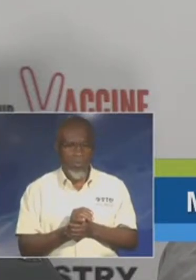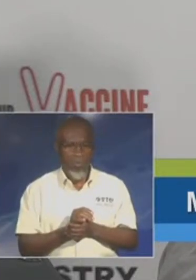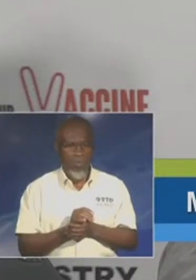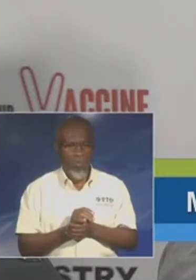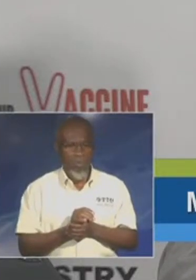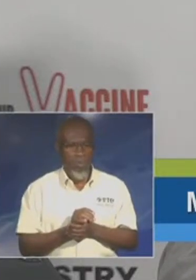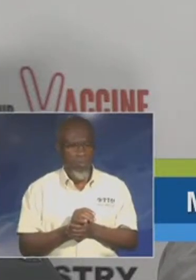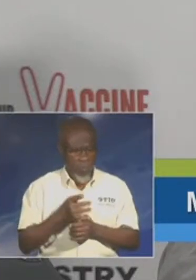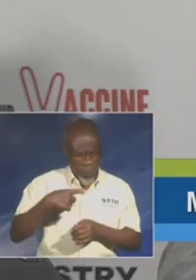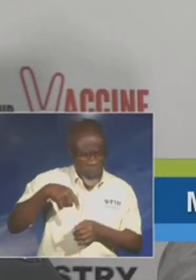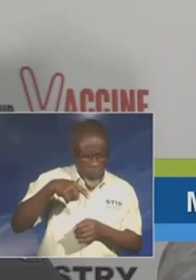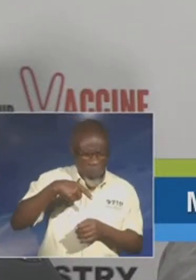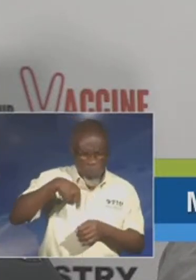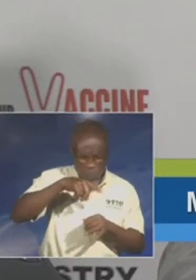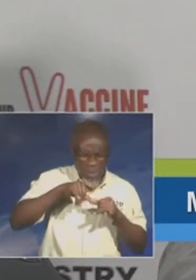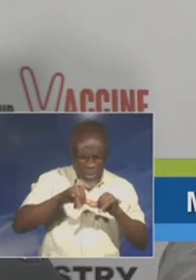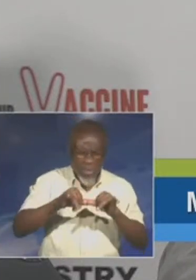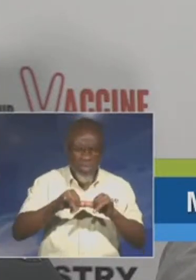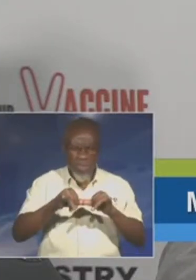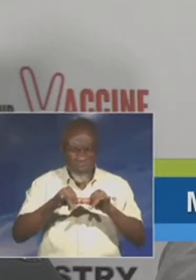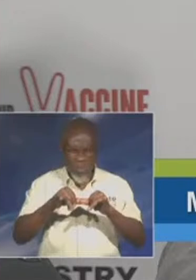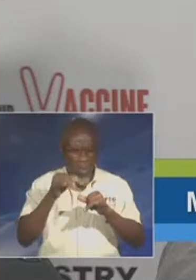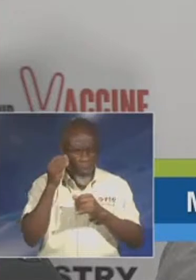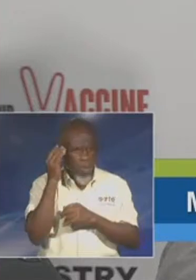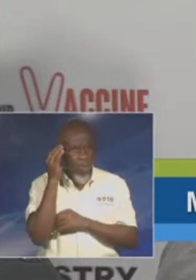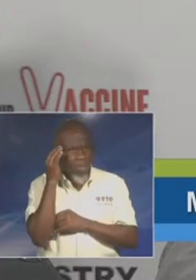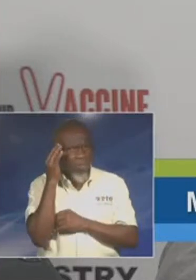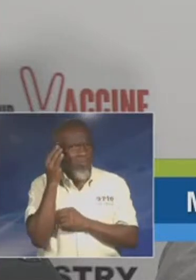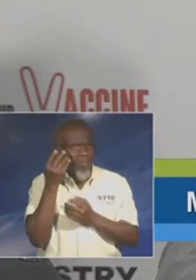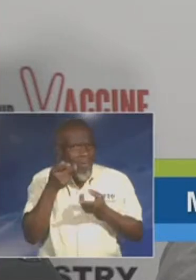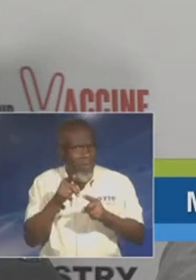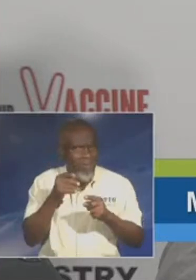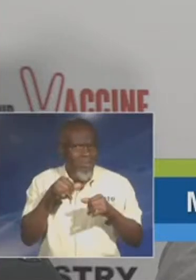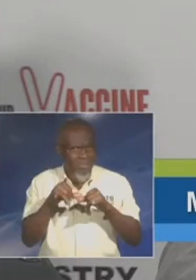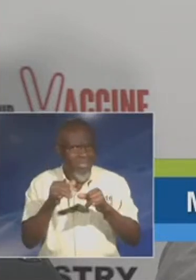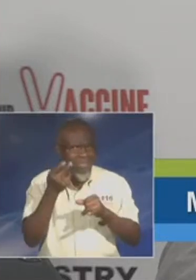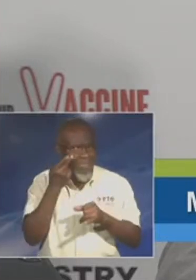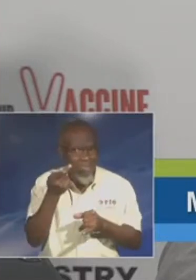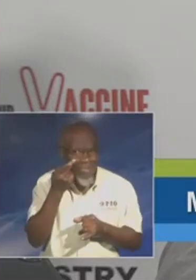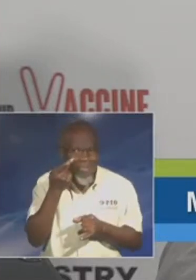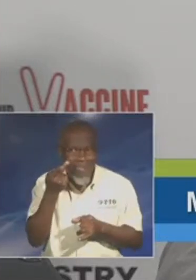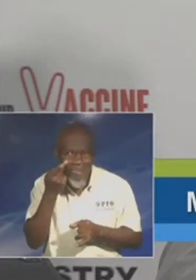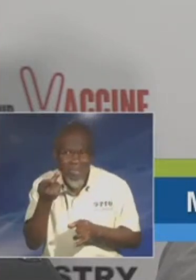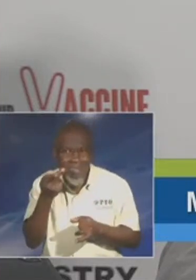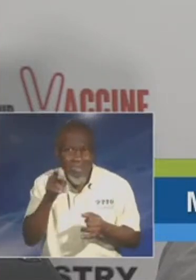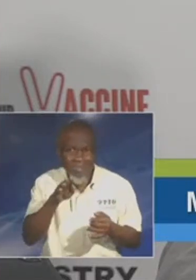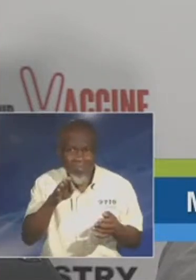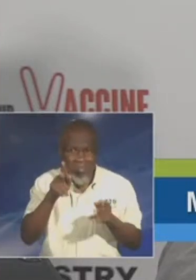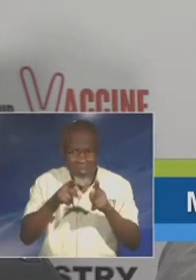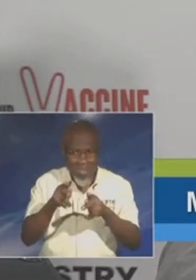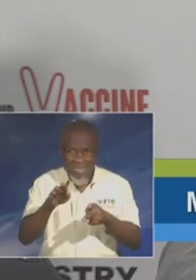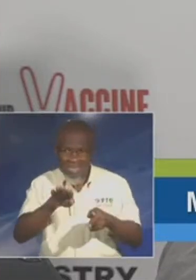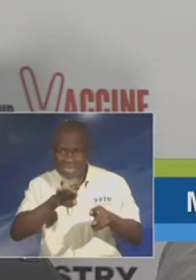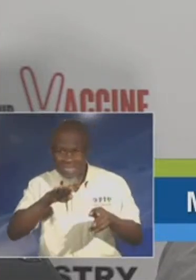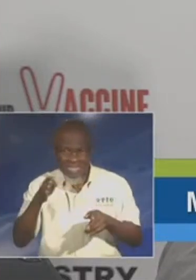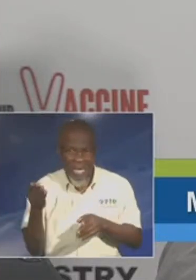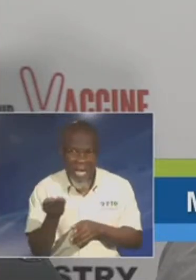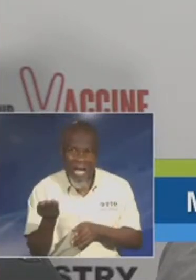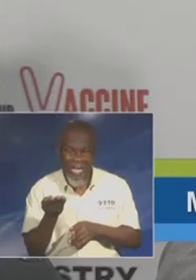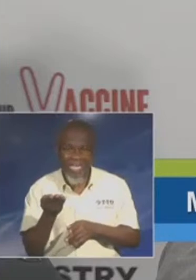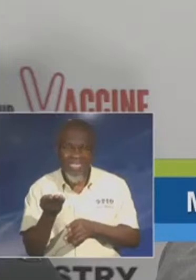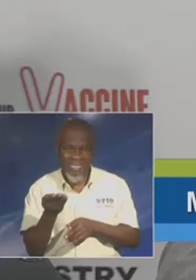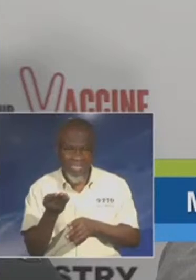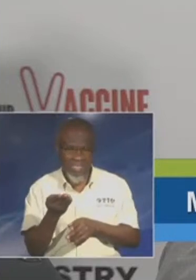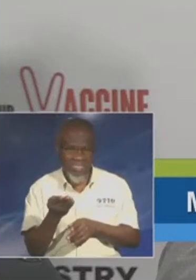deeply concerned about deaths due to COVID at this point in time. Why? Because over 90% of